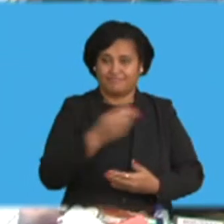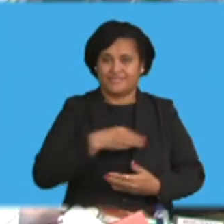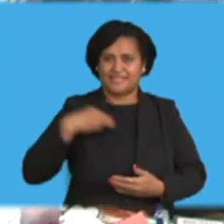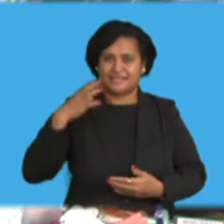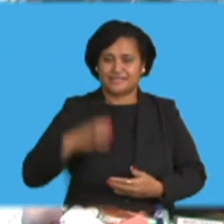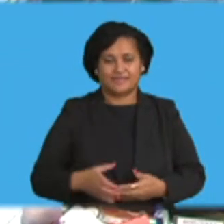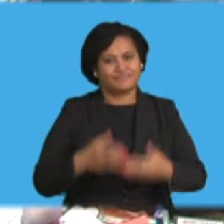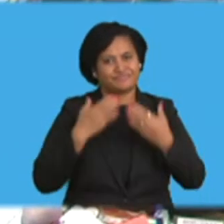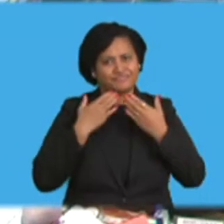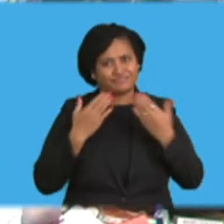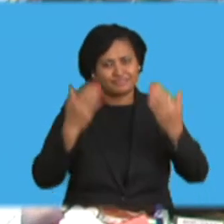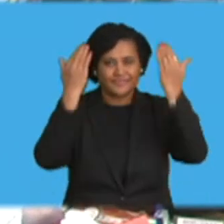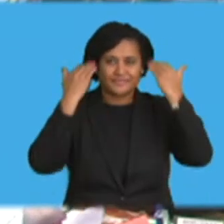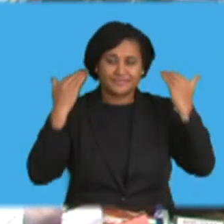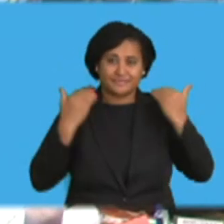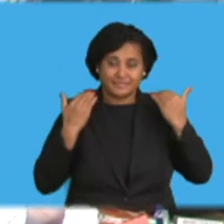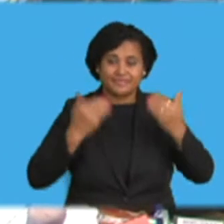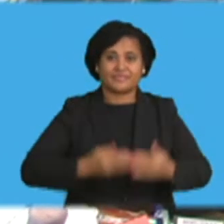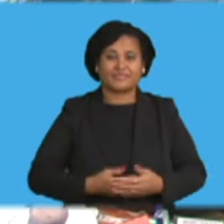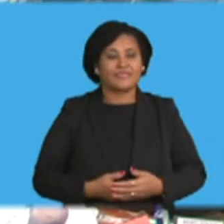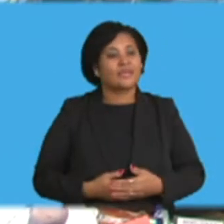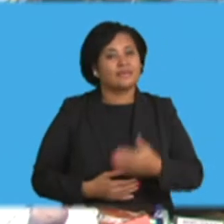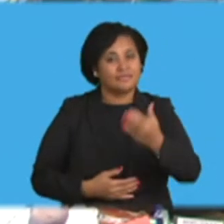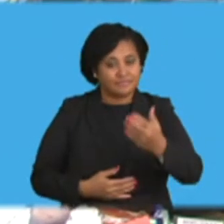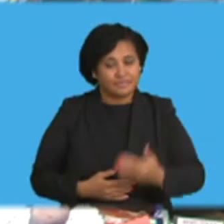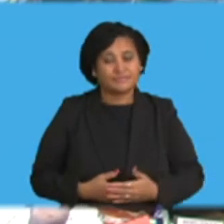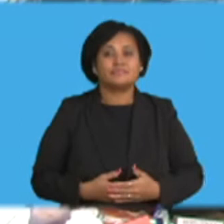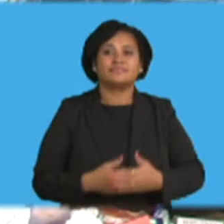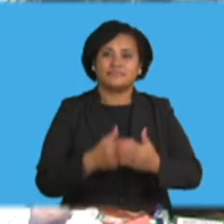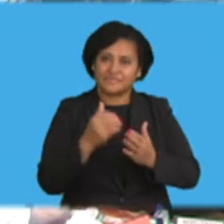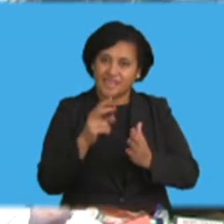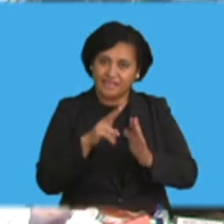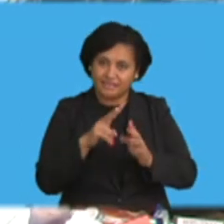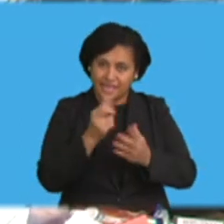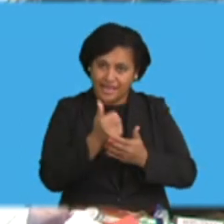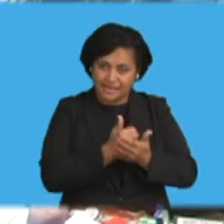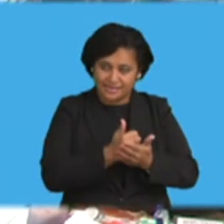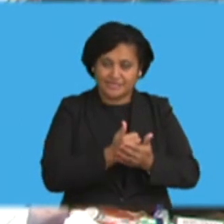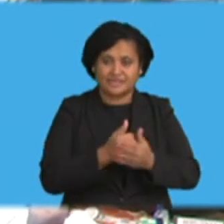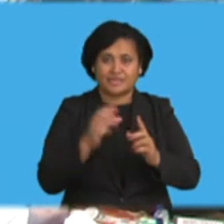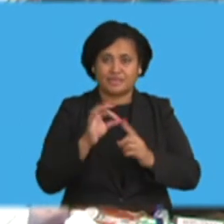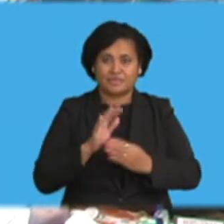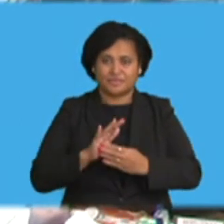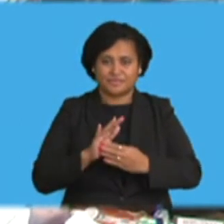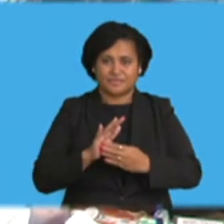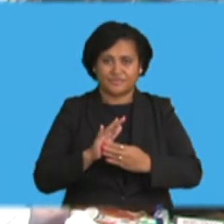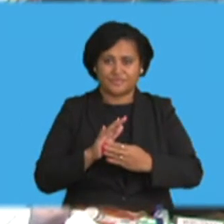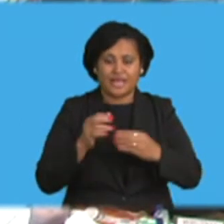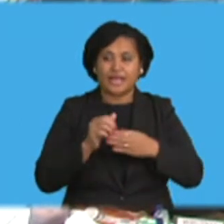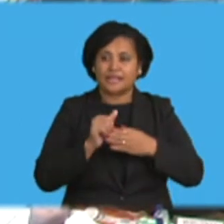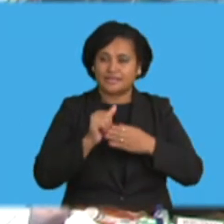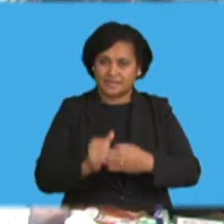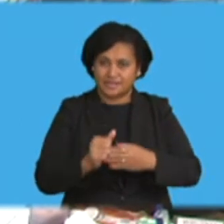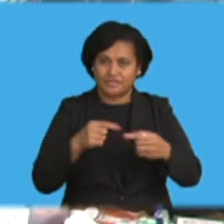Thank you, Madam Speaker. The Acting Prime Minister, Leader of Opposition. I rise to respond to the